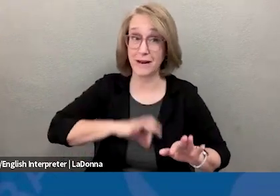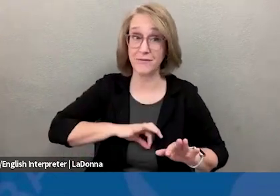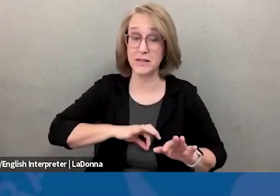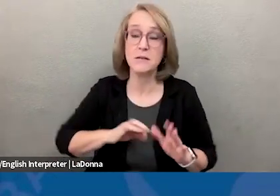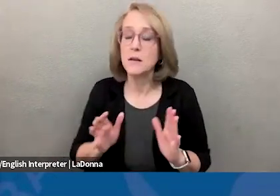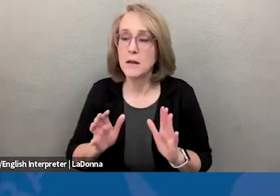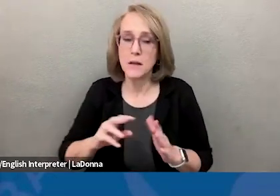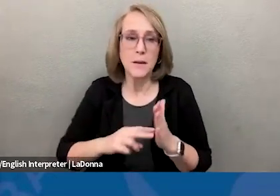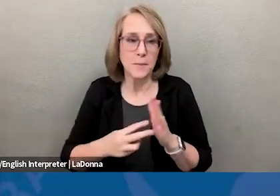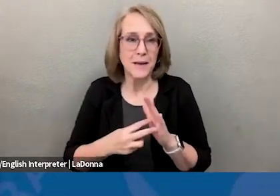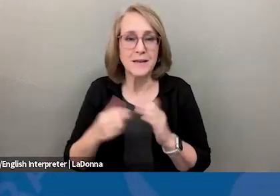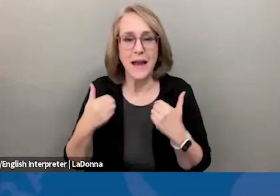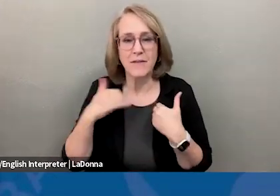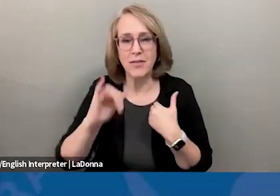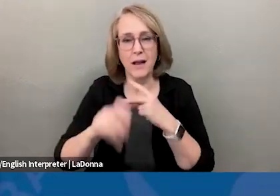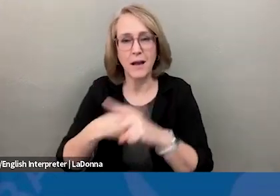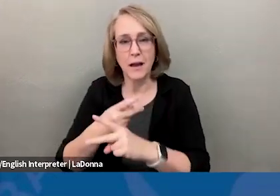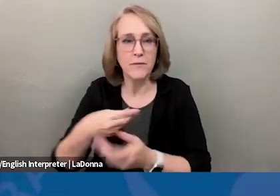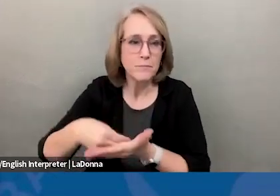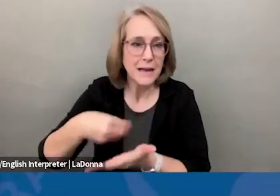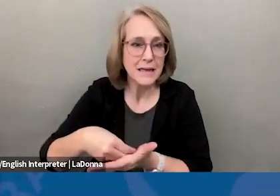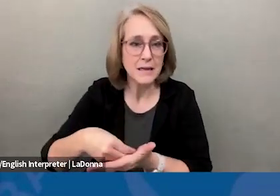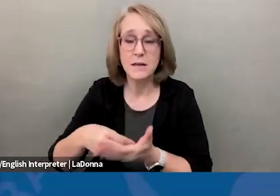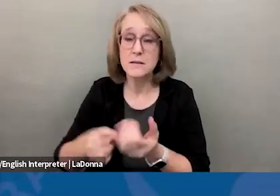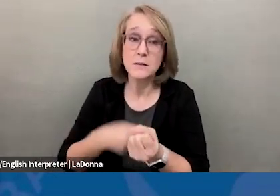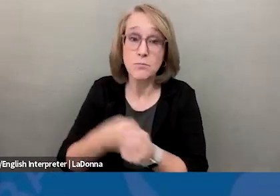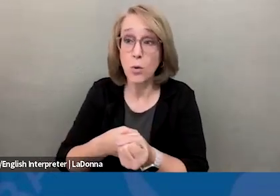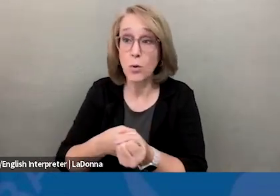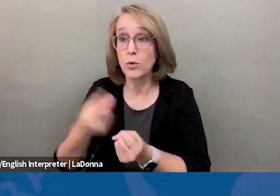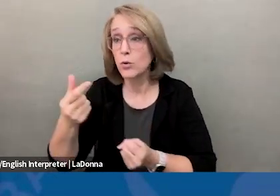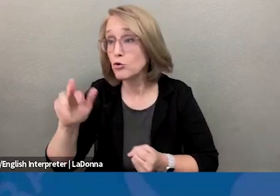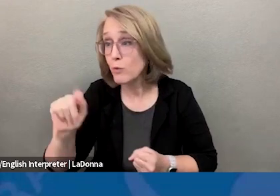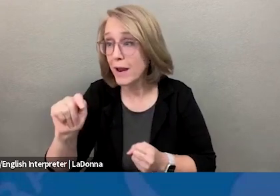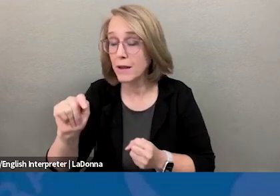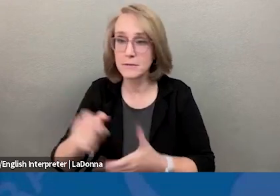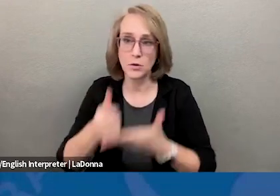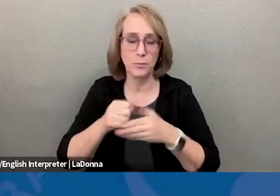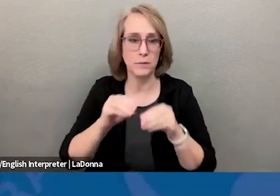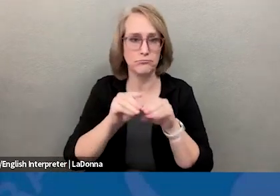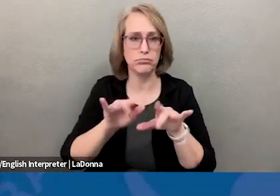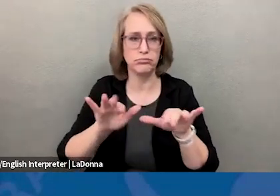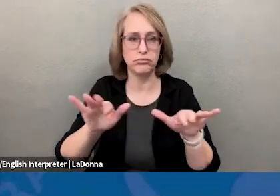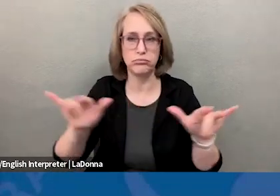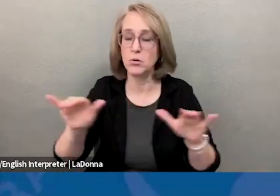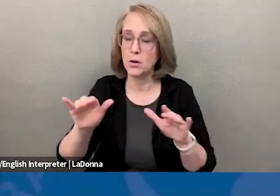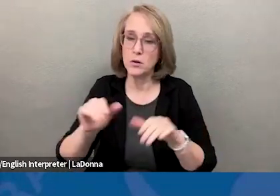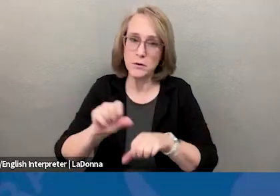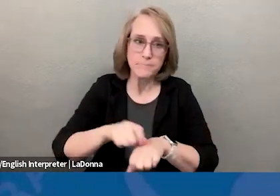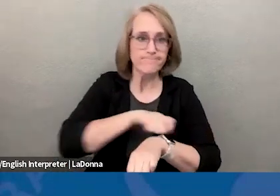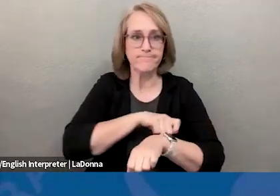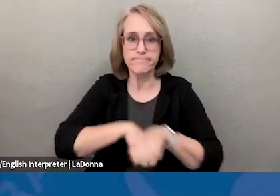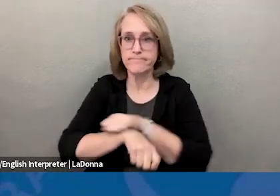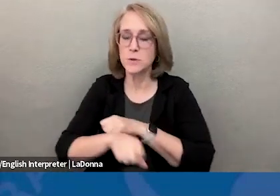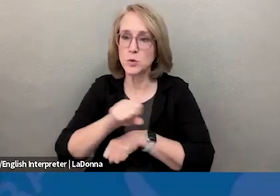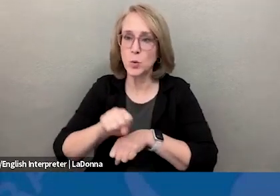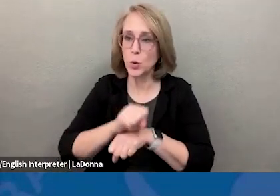making more of those sorts of supports and grants available to get the word out and to start to work on some of these things in ways that we haven't